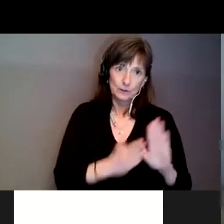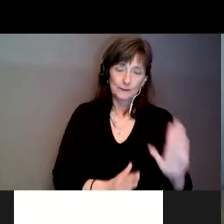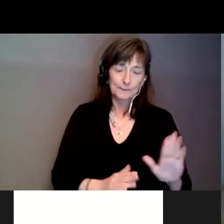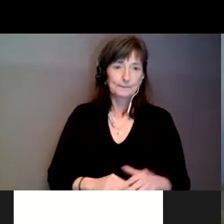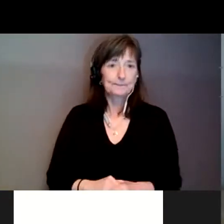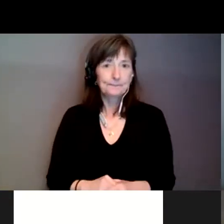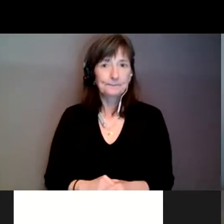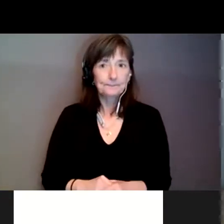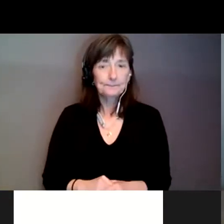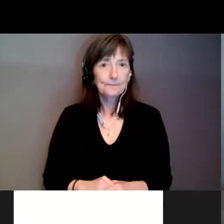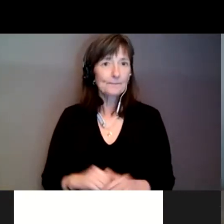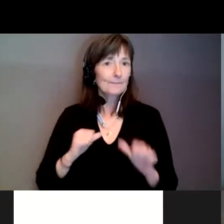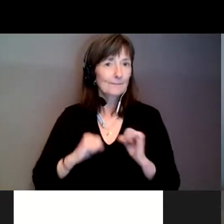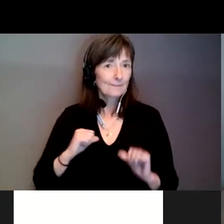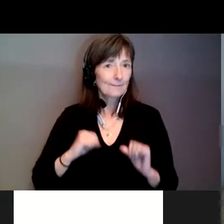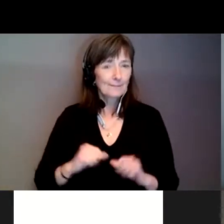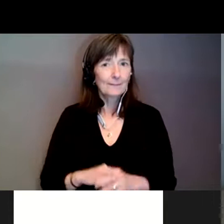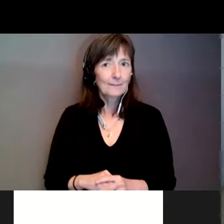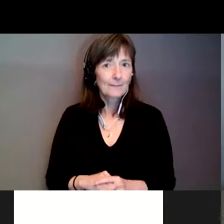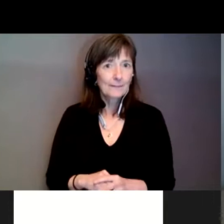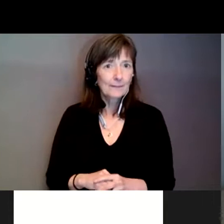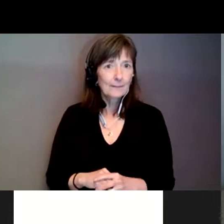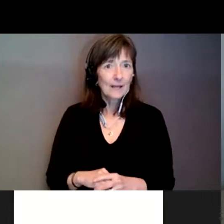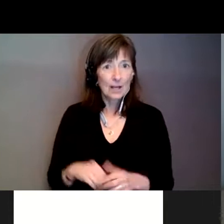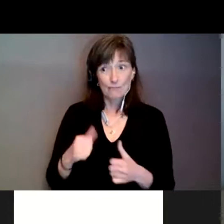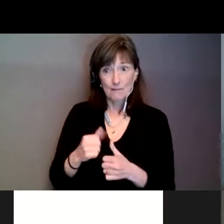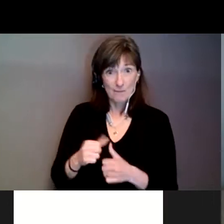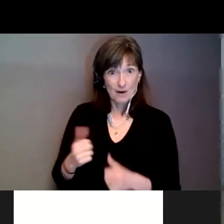borrowing some. Mom was never home. Remember, asshole?